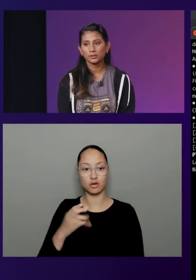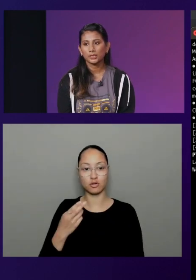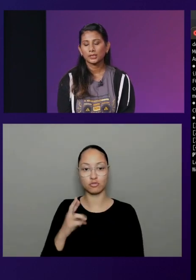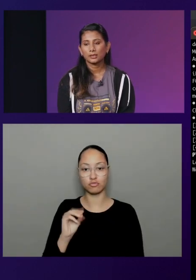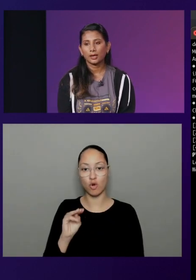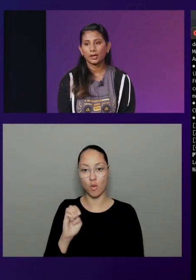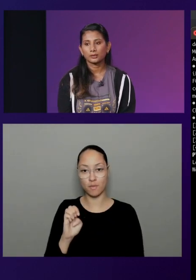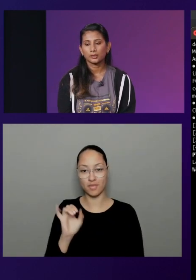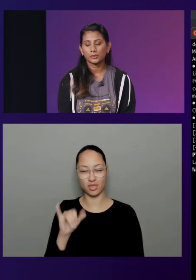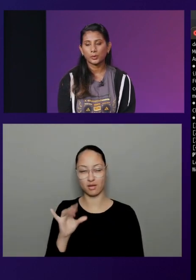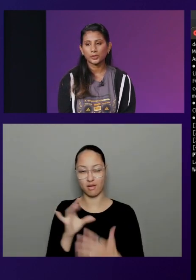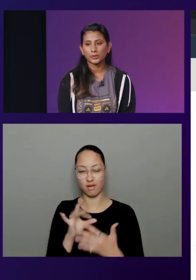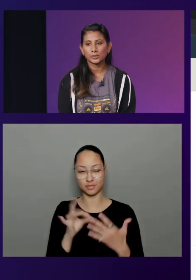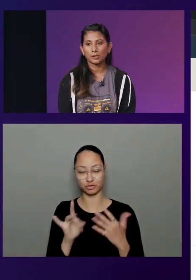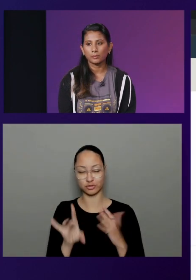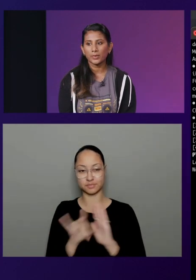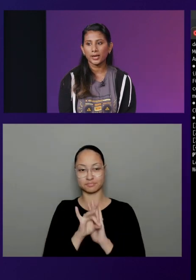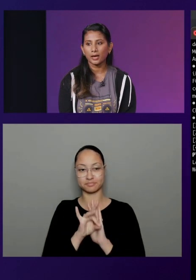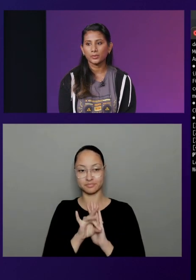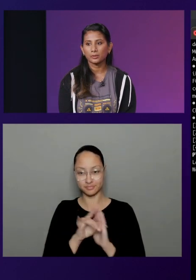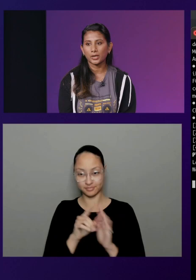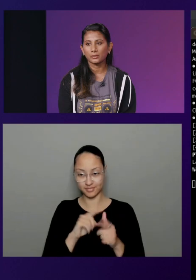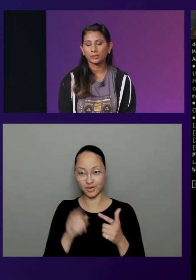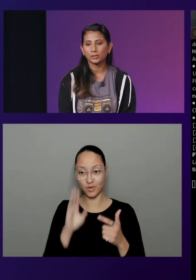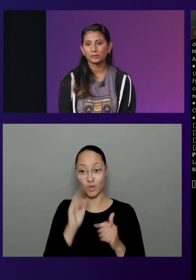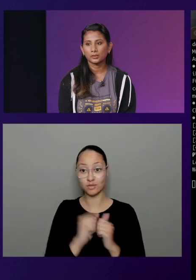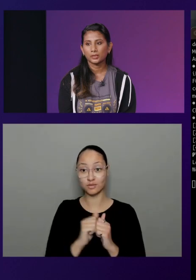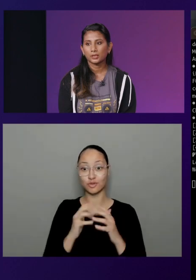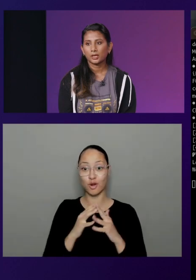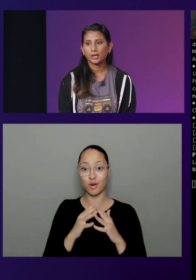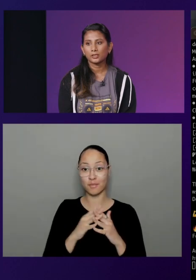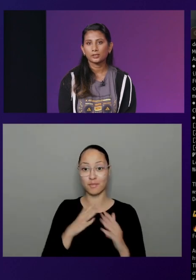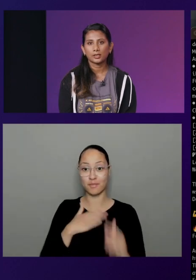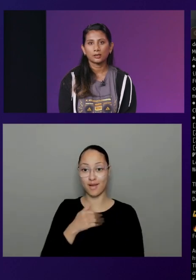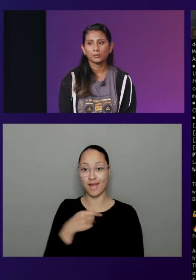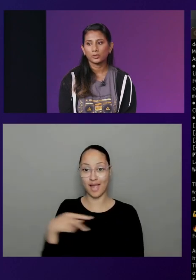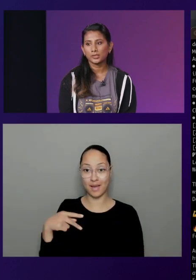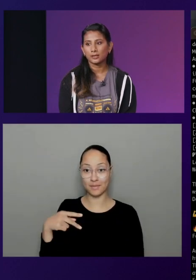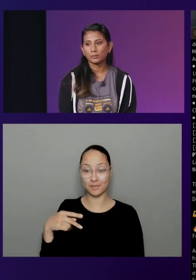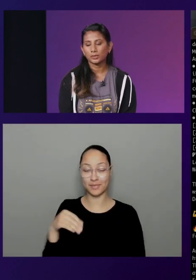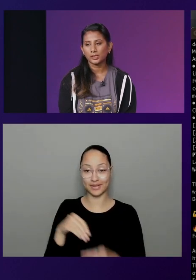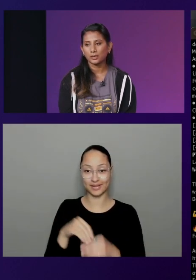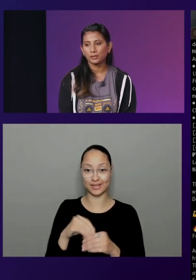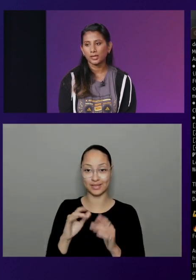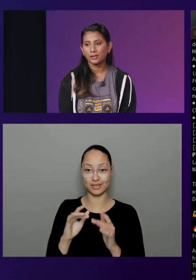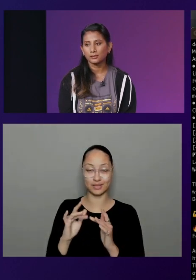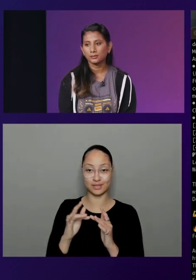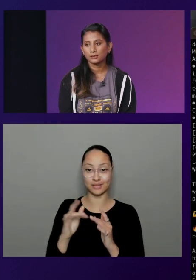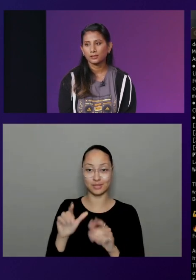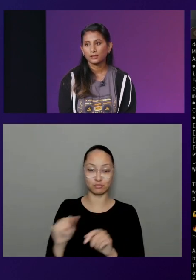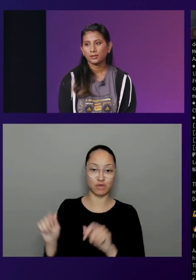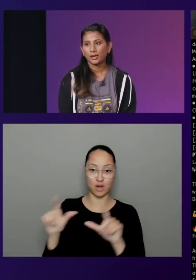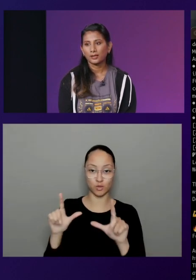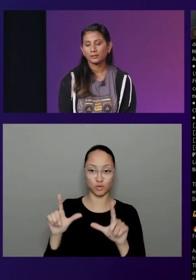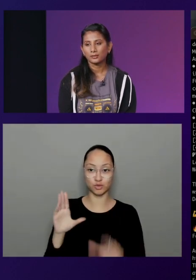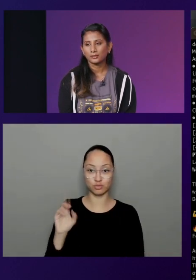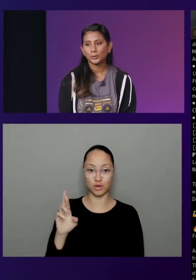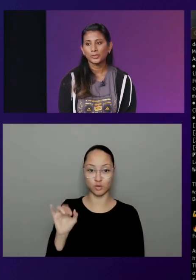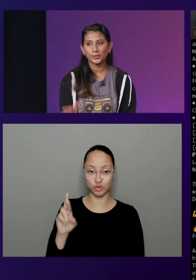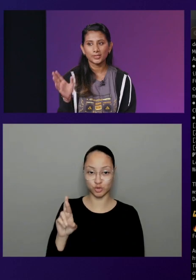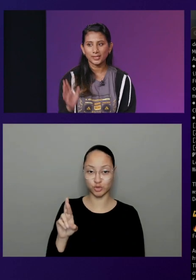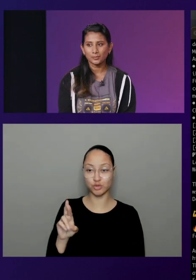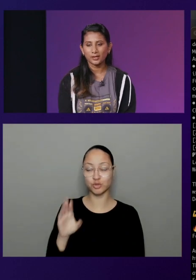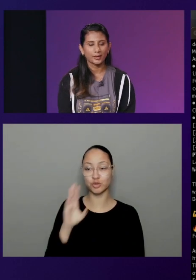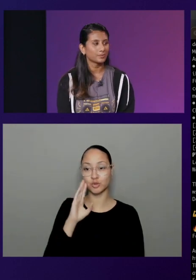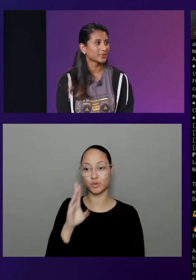option. And this is going to start up my app in the browser. And I'm going to sign in again. And you